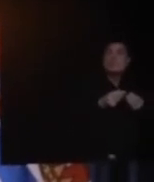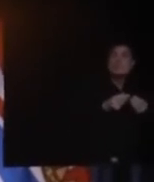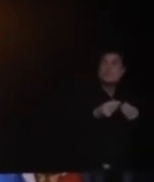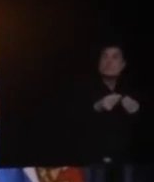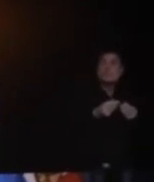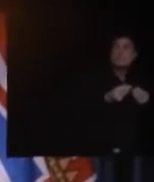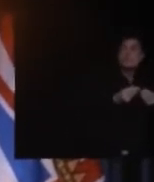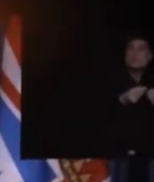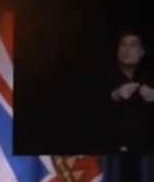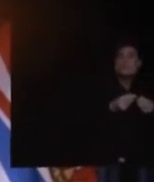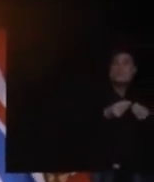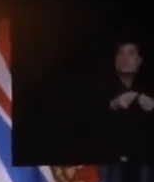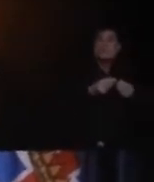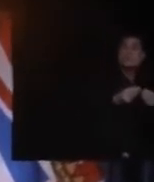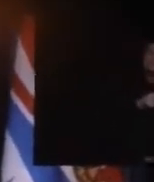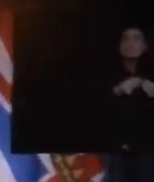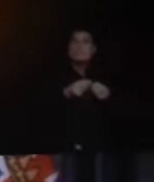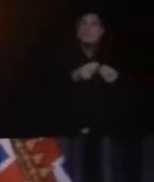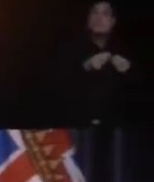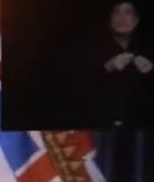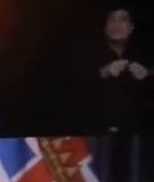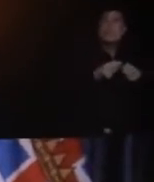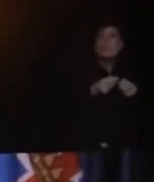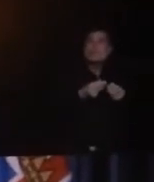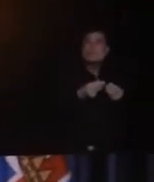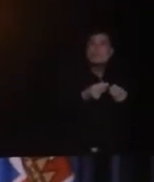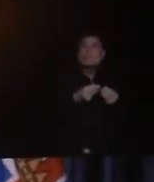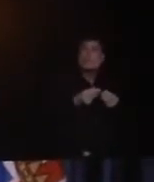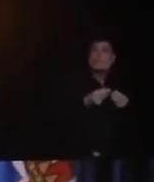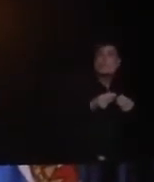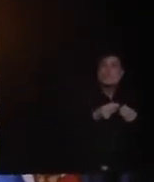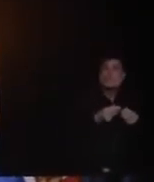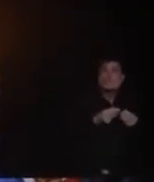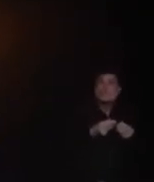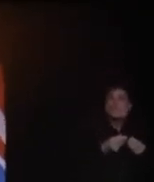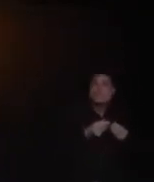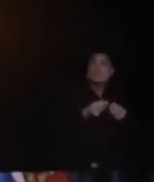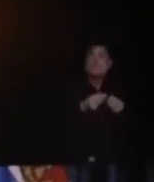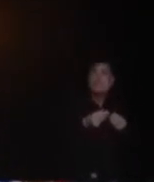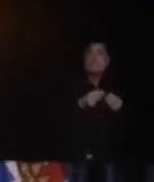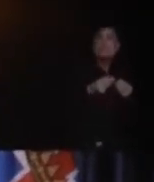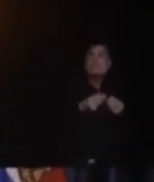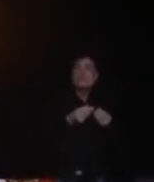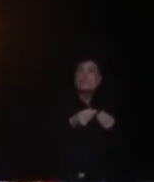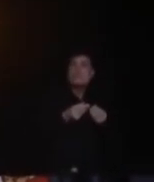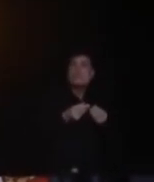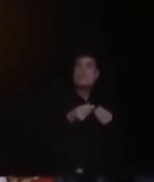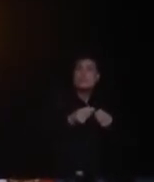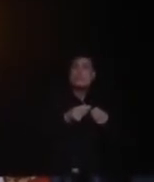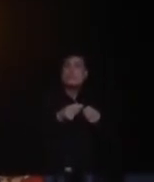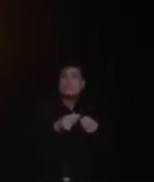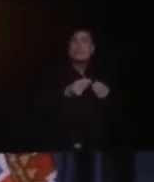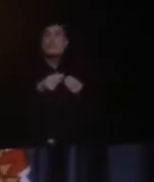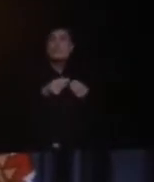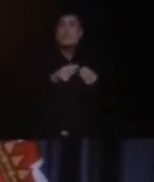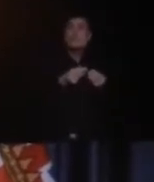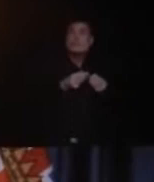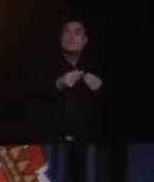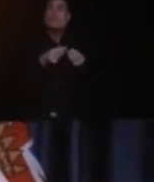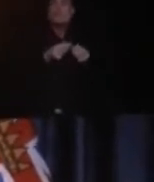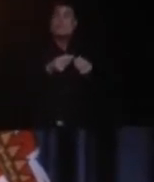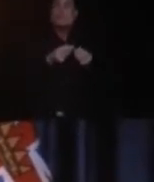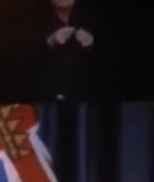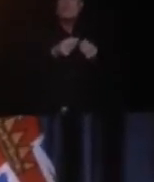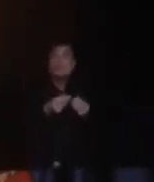improved immigrant population that's going to pay more money for them and do as they're told. If they want to